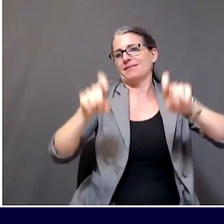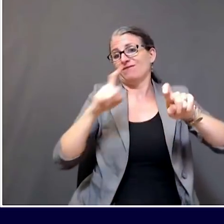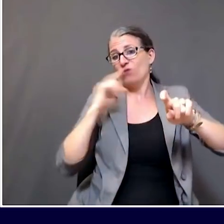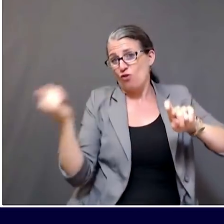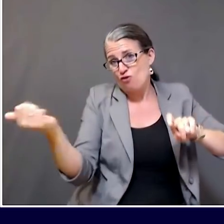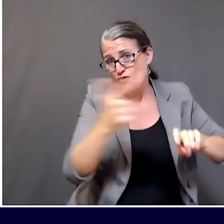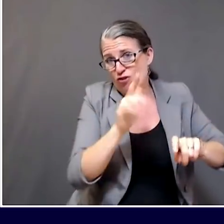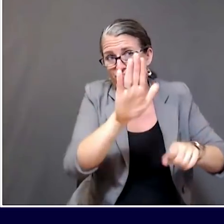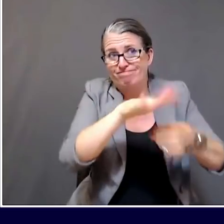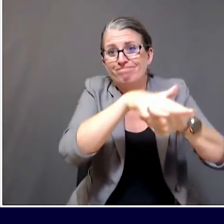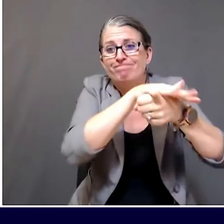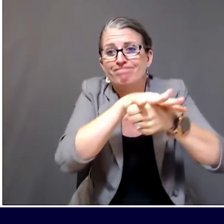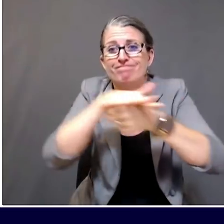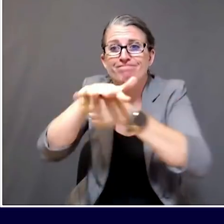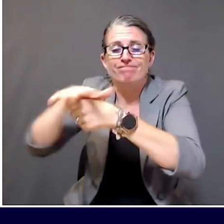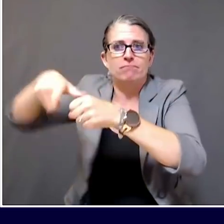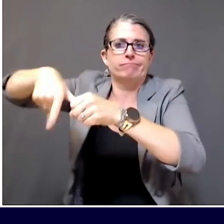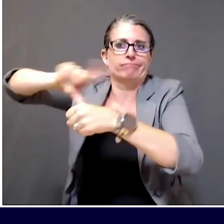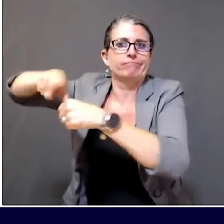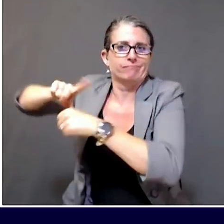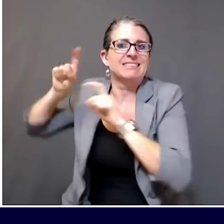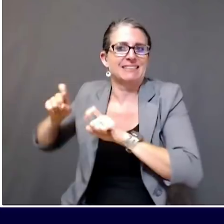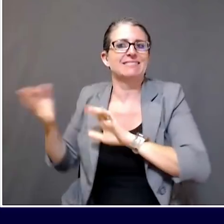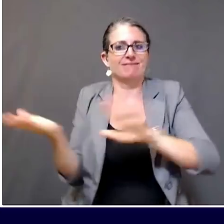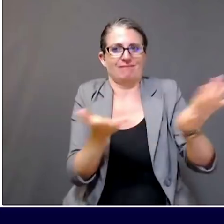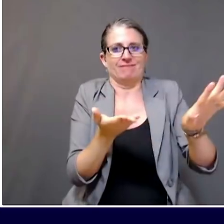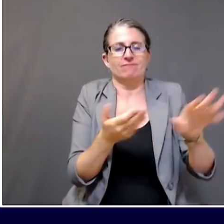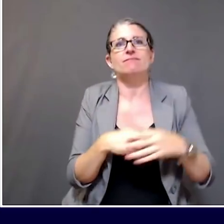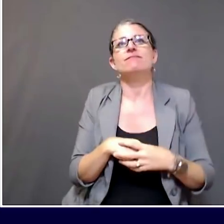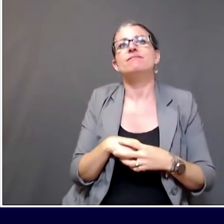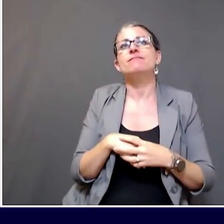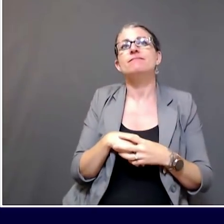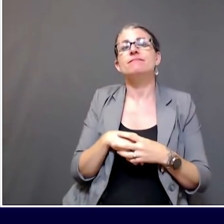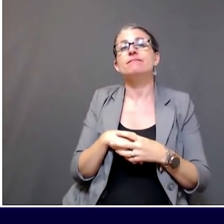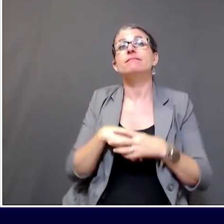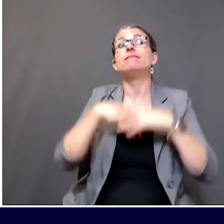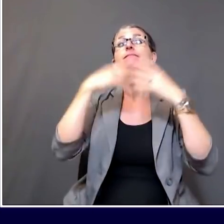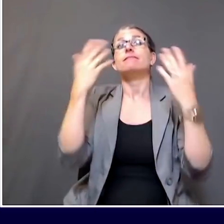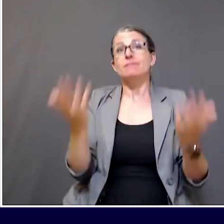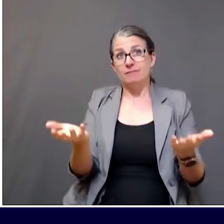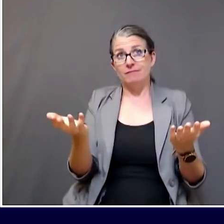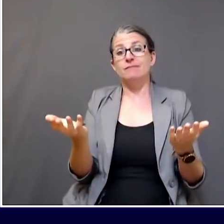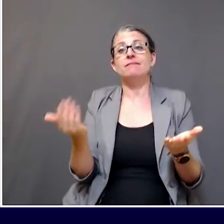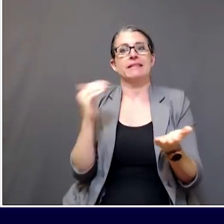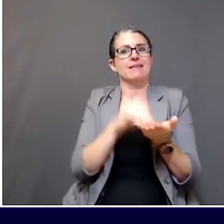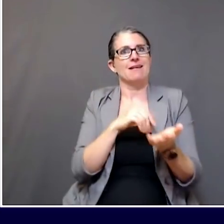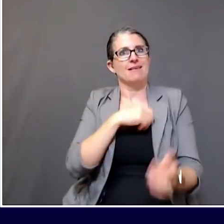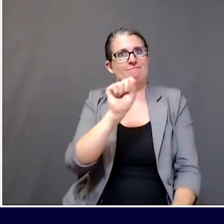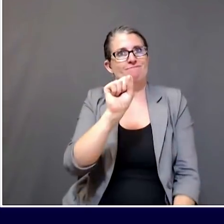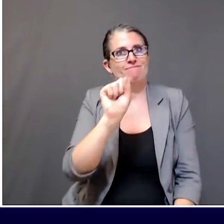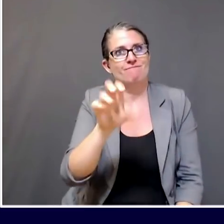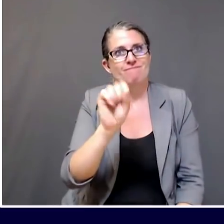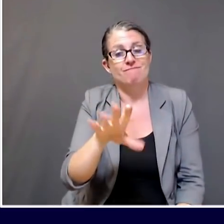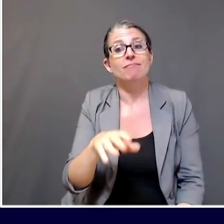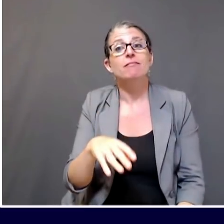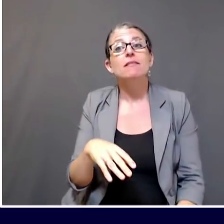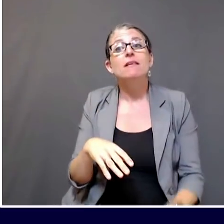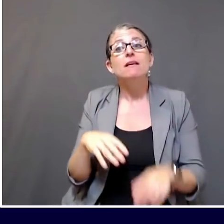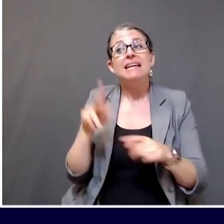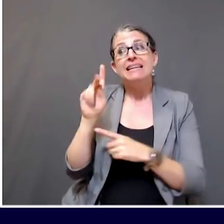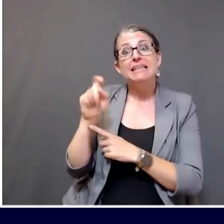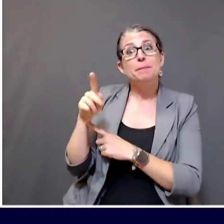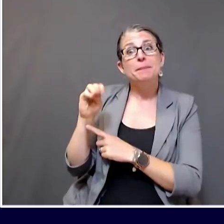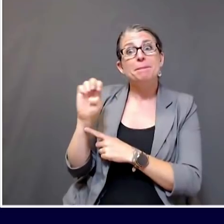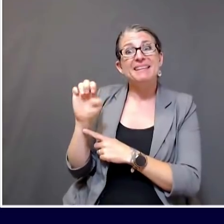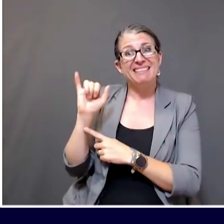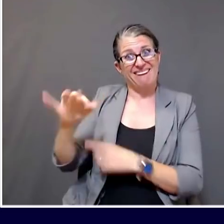Finally, the department is announcing a second opportunity for Maine municipalities and tribal governments to apply for funding under the Keep Maine